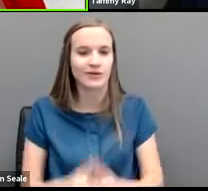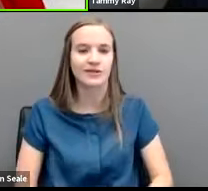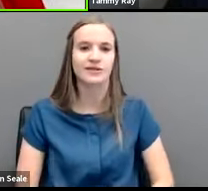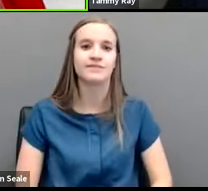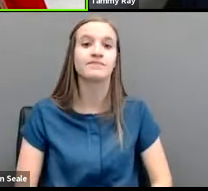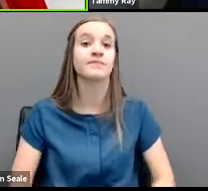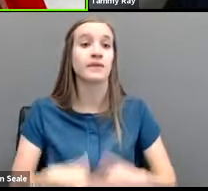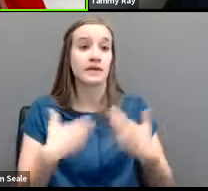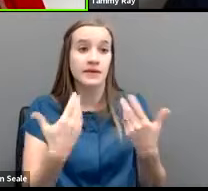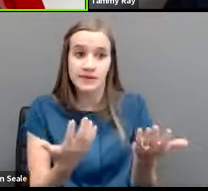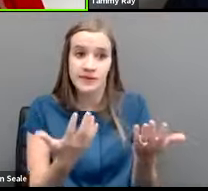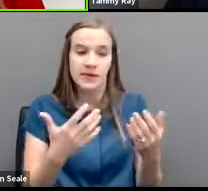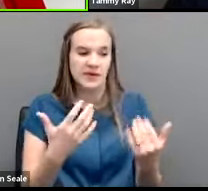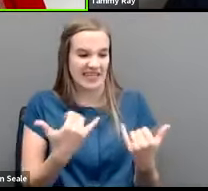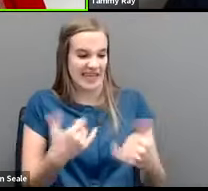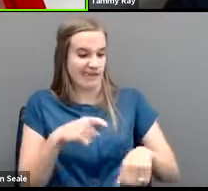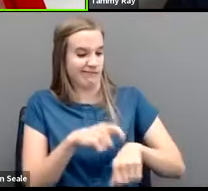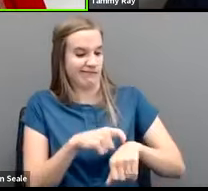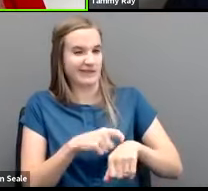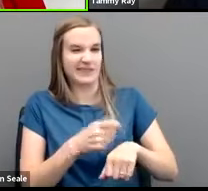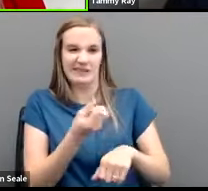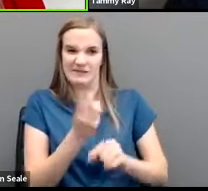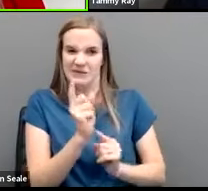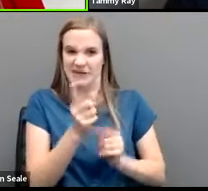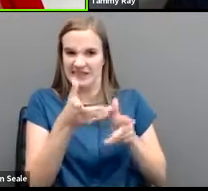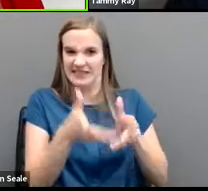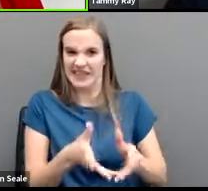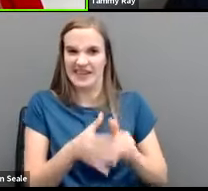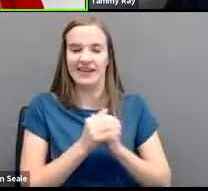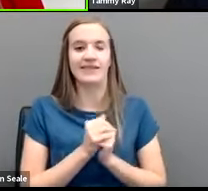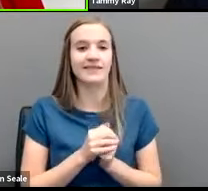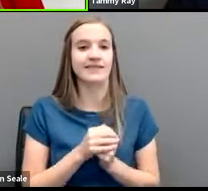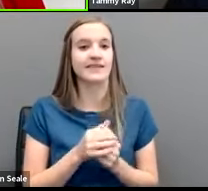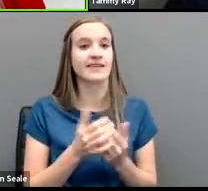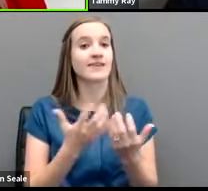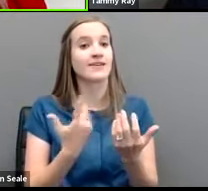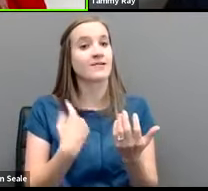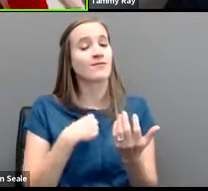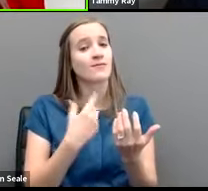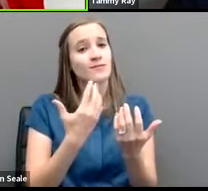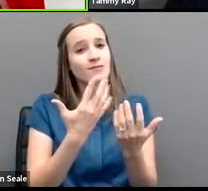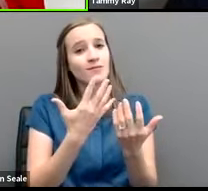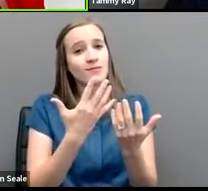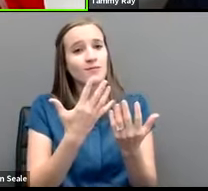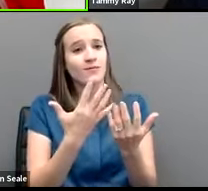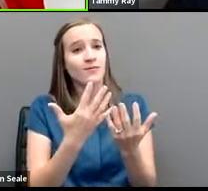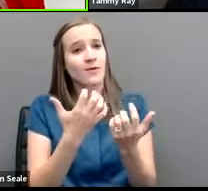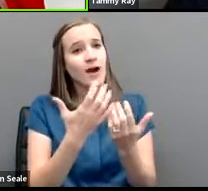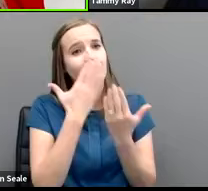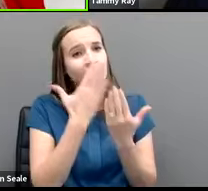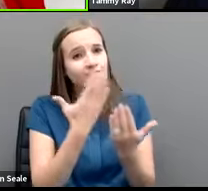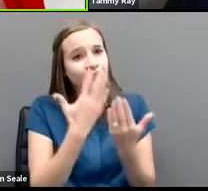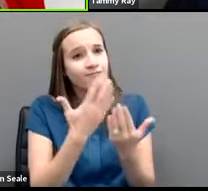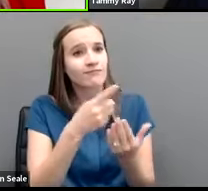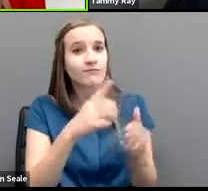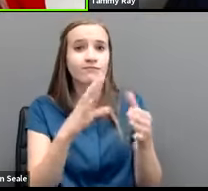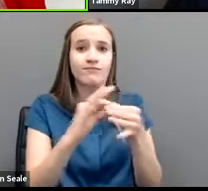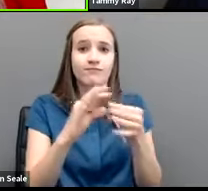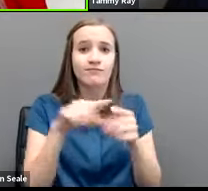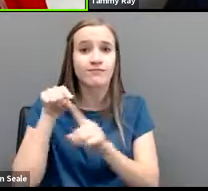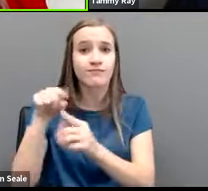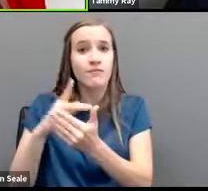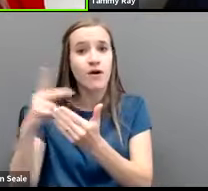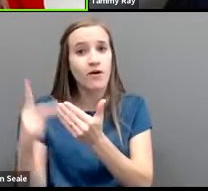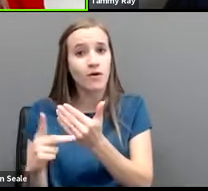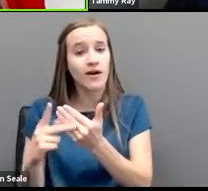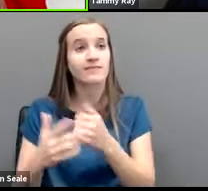left, and one thing we want to show appreciation for you talking about this program, but we also this is a